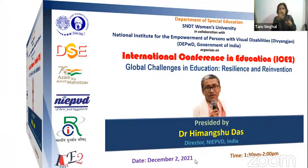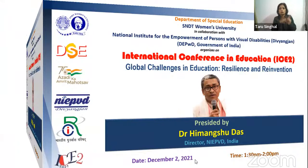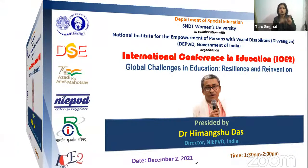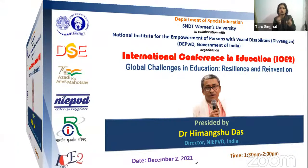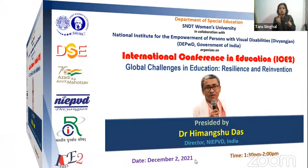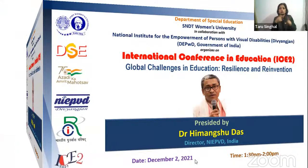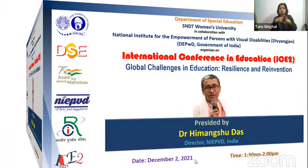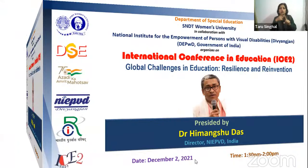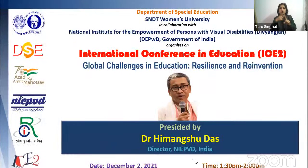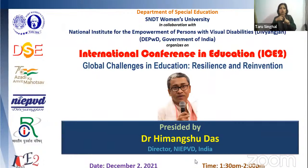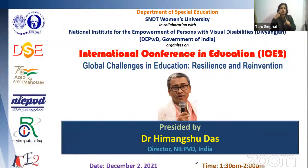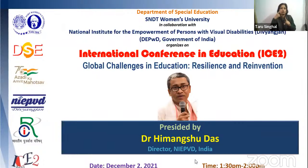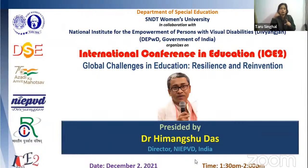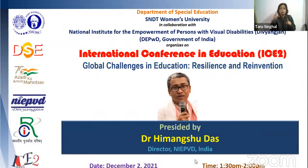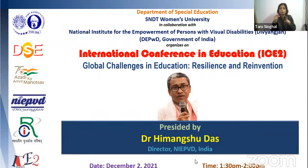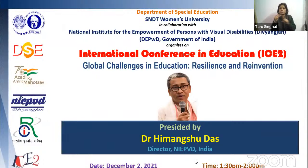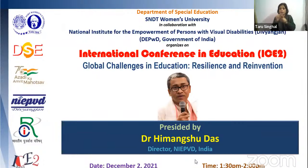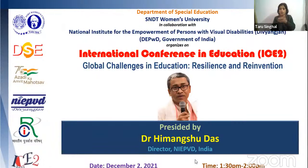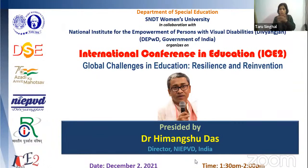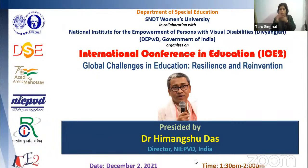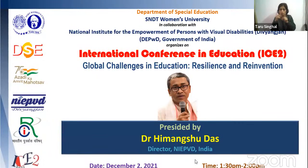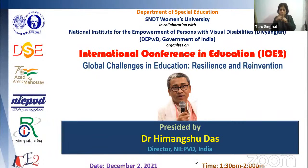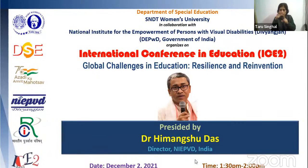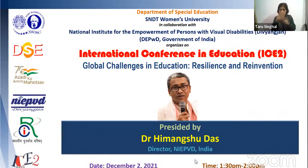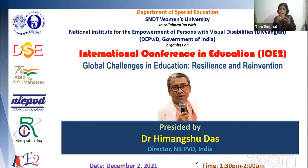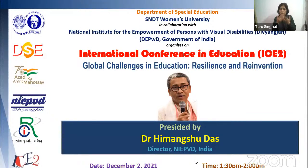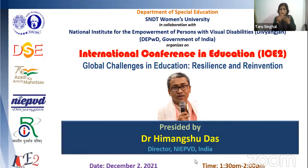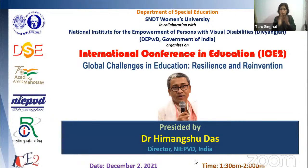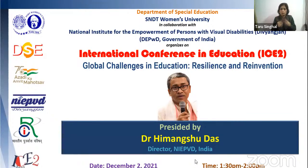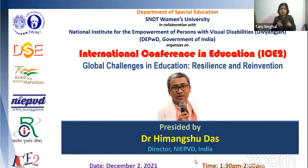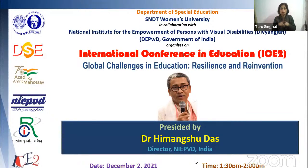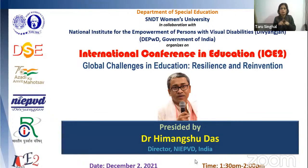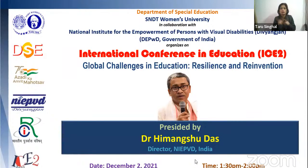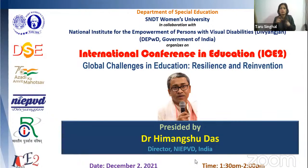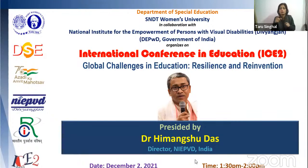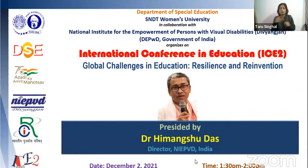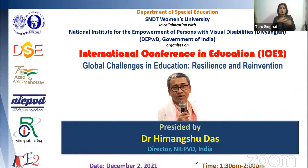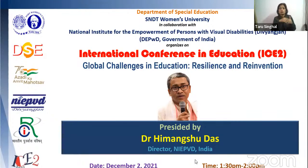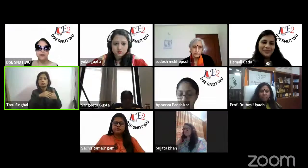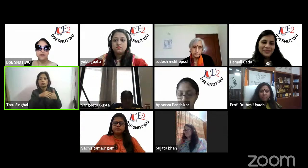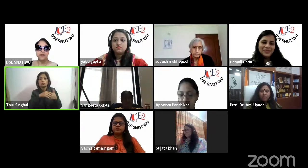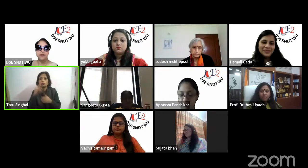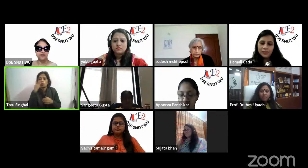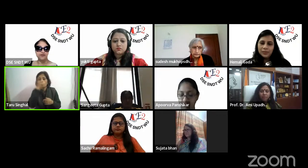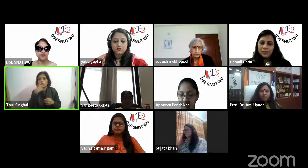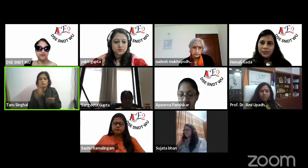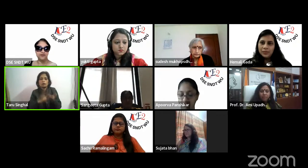and PhD Scholar, to introduce our patron, Dr. Himanshu Das.